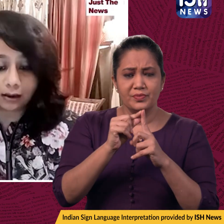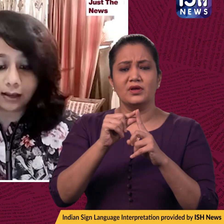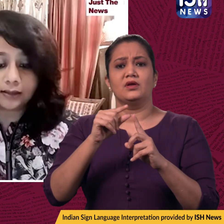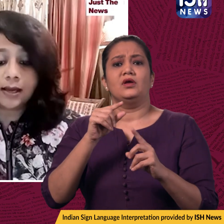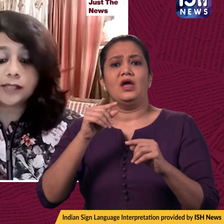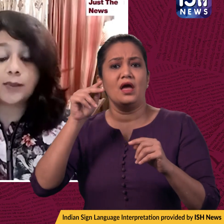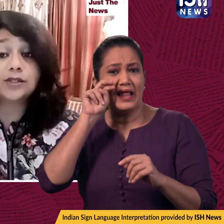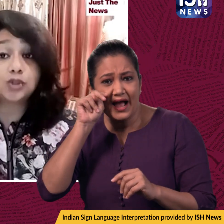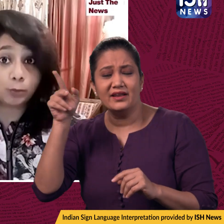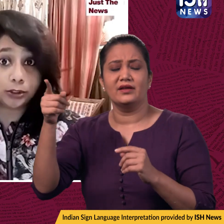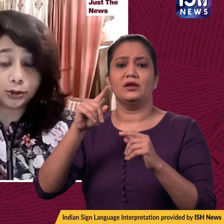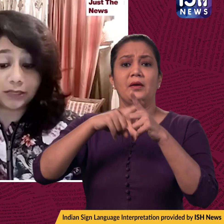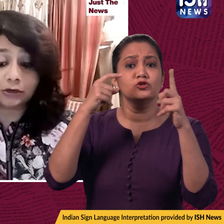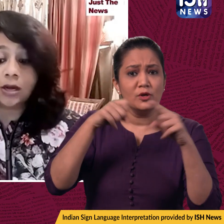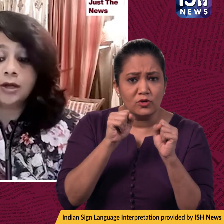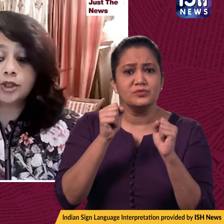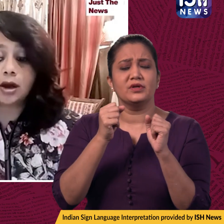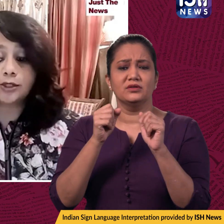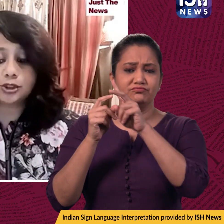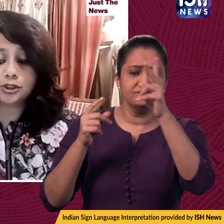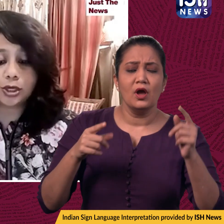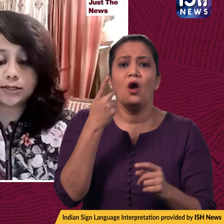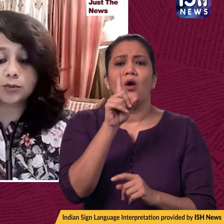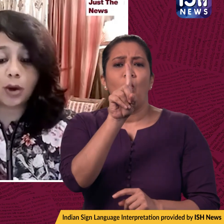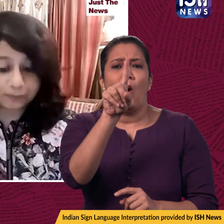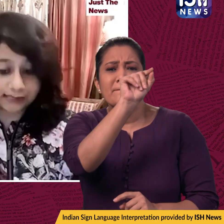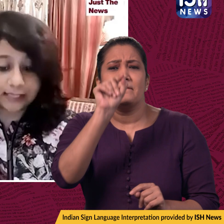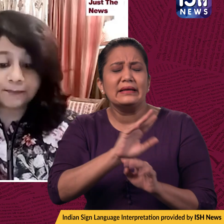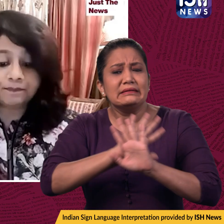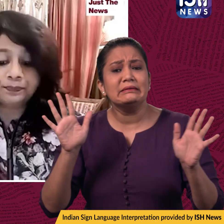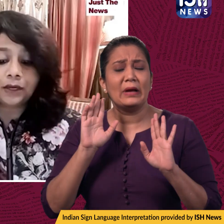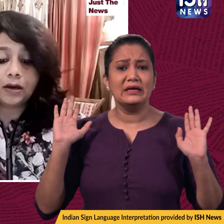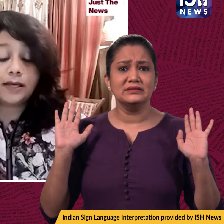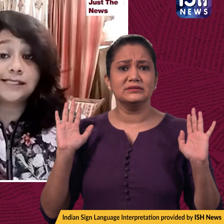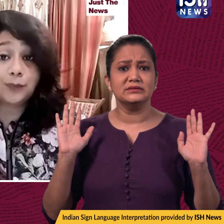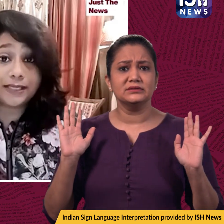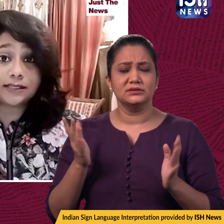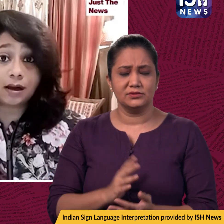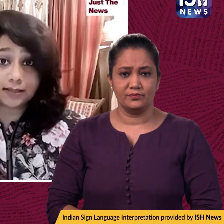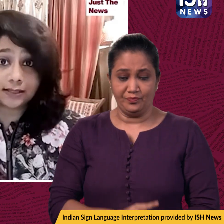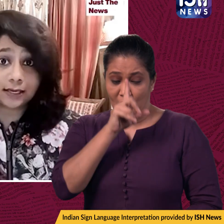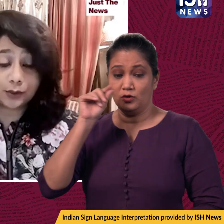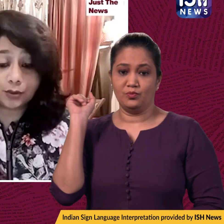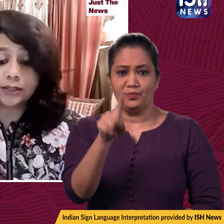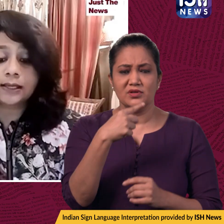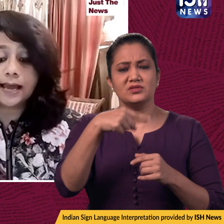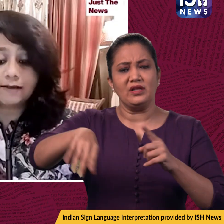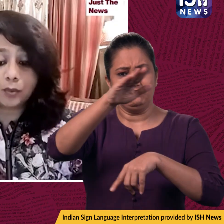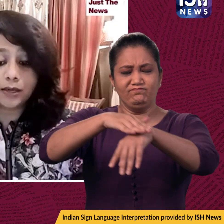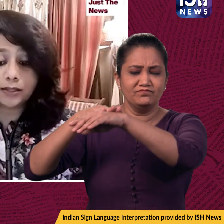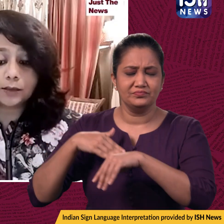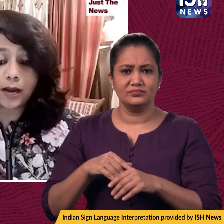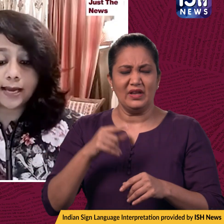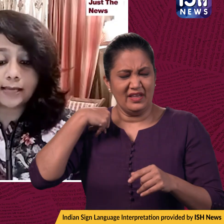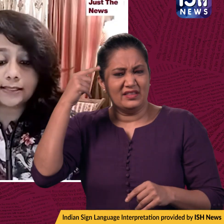and Nagaland, as well as Jammu and Kashmir, charged just 1%. His tweet asked, and I quote,